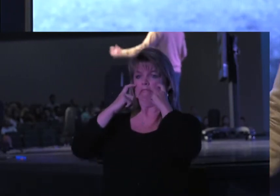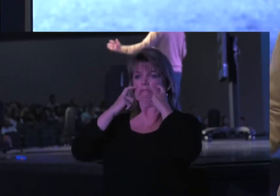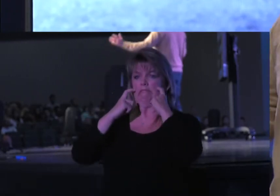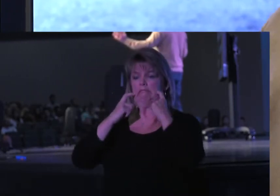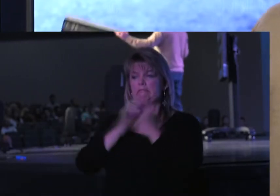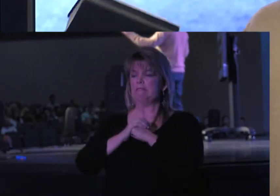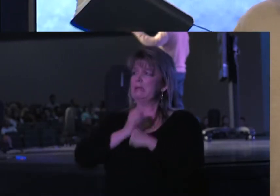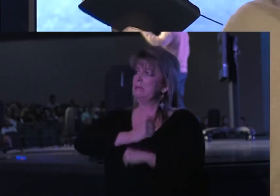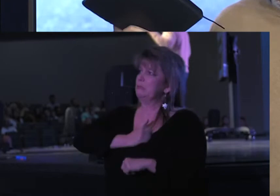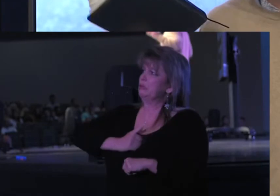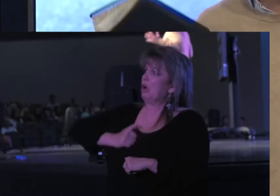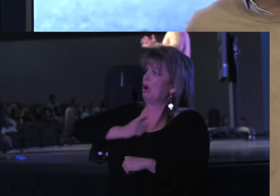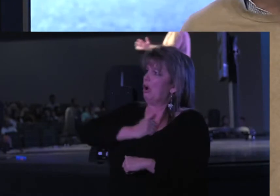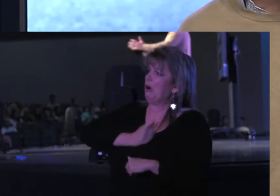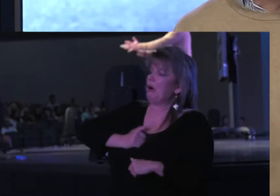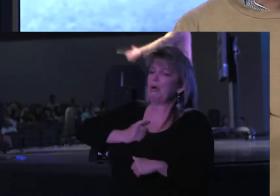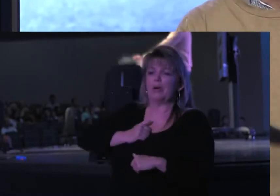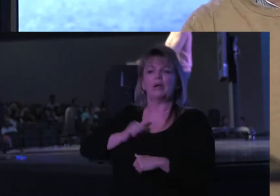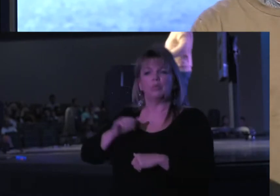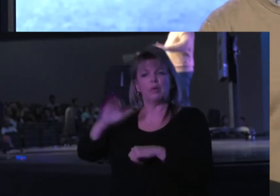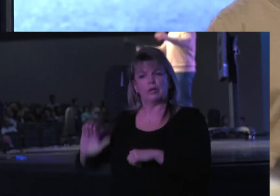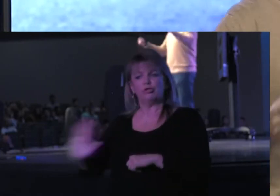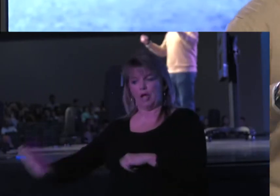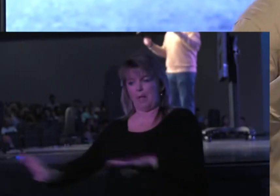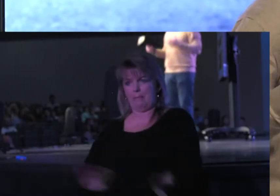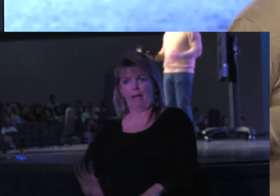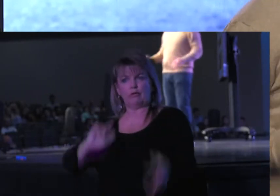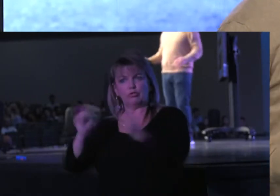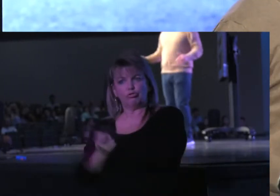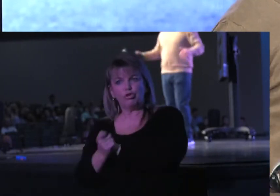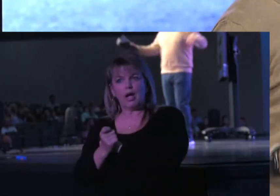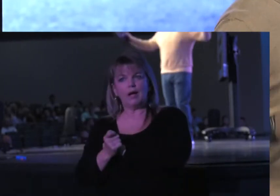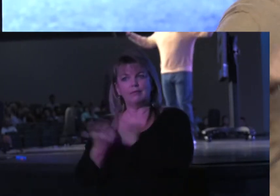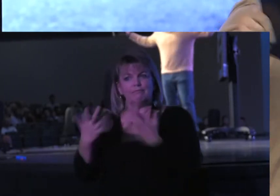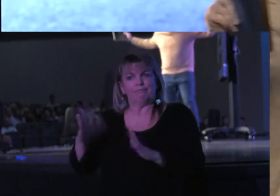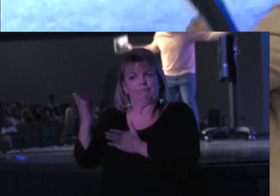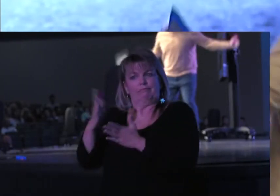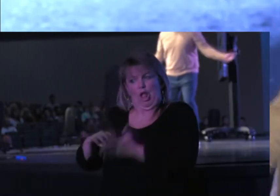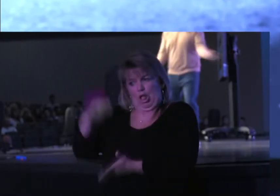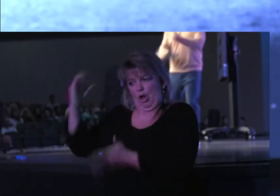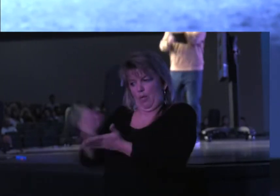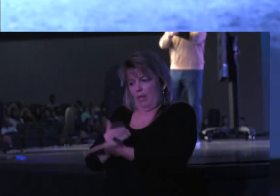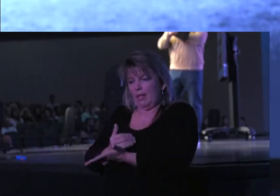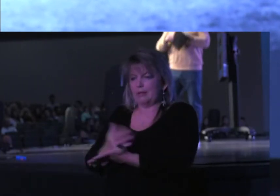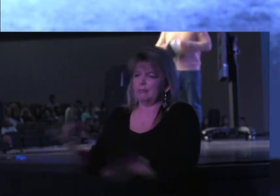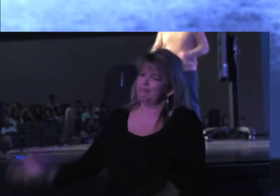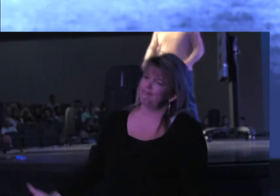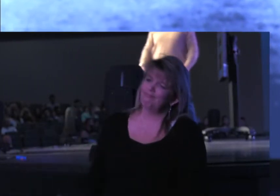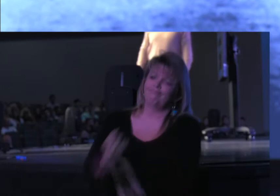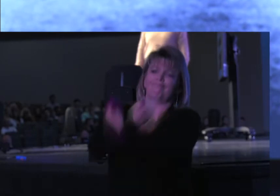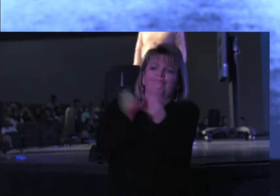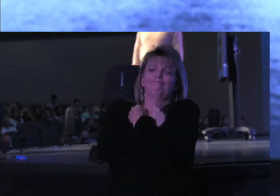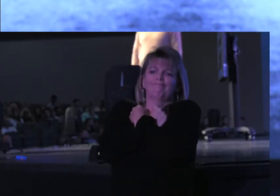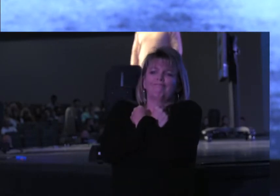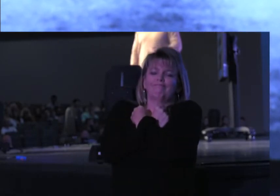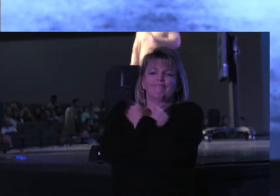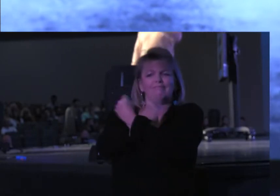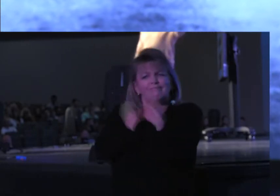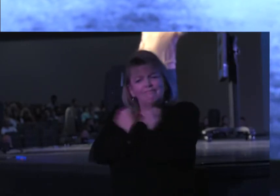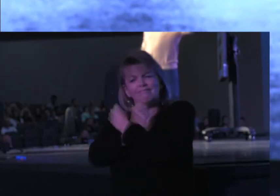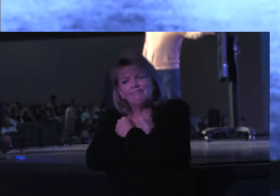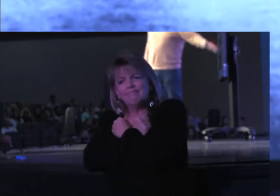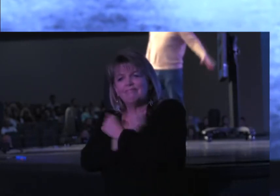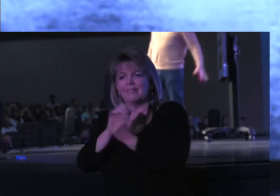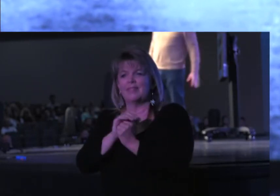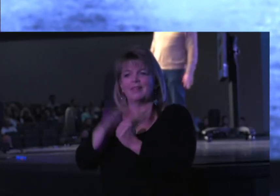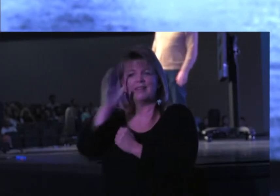says, I'm sorry, when that child's behavior is changed, when that lesson is learned, you swoop them up into your arms. You love them,